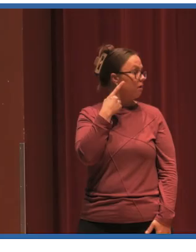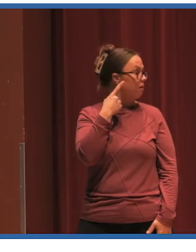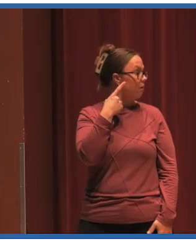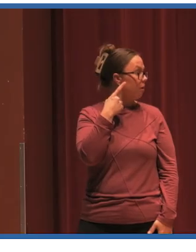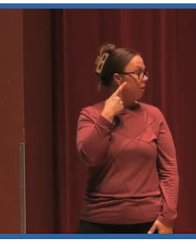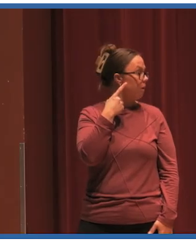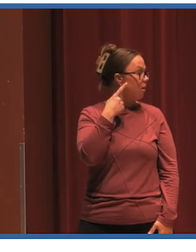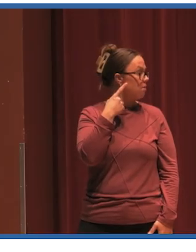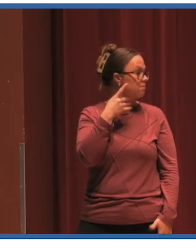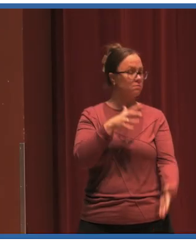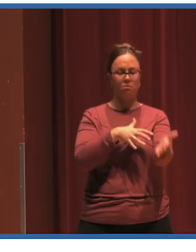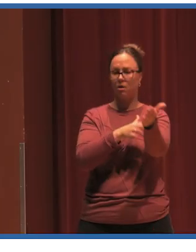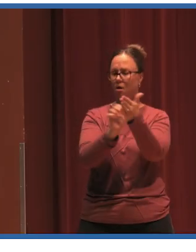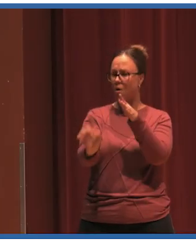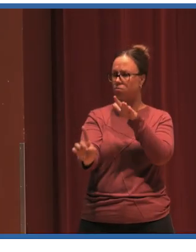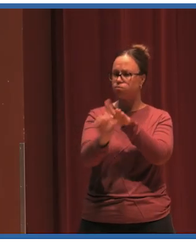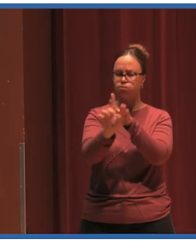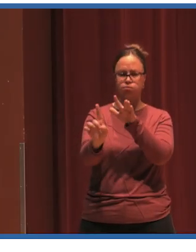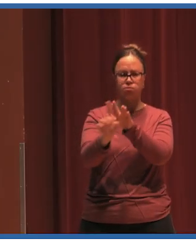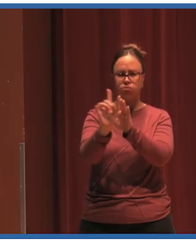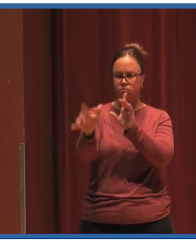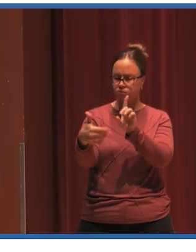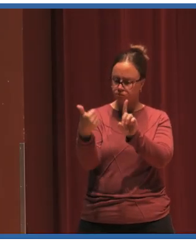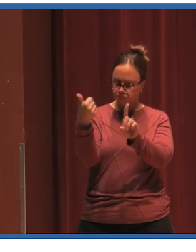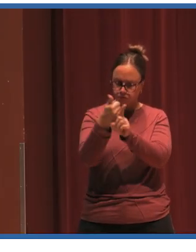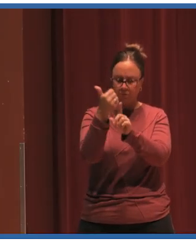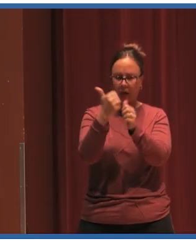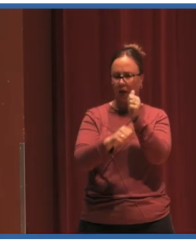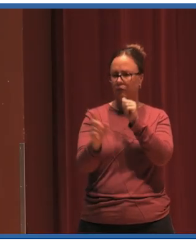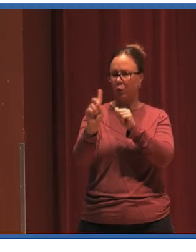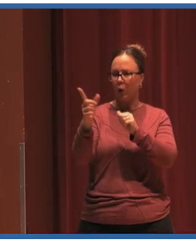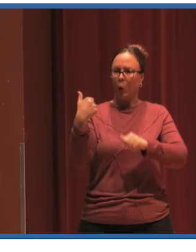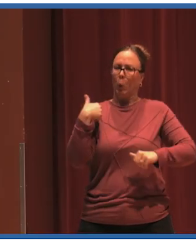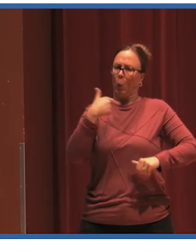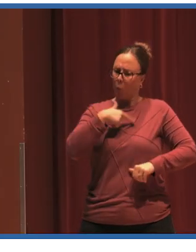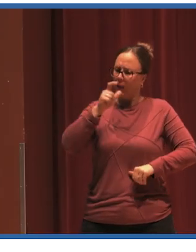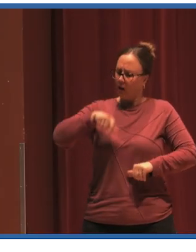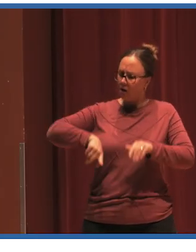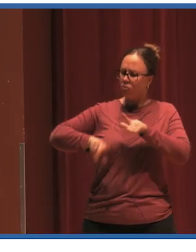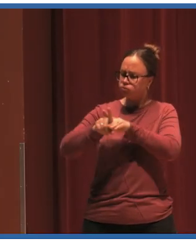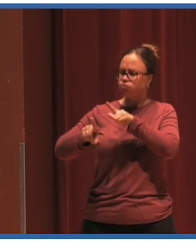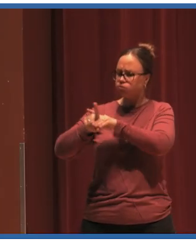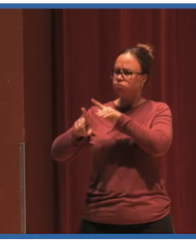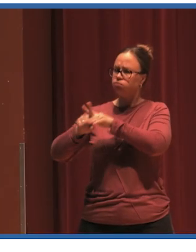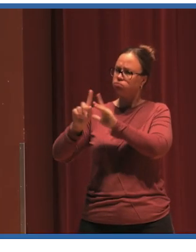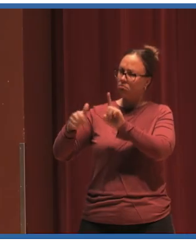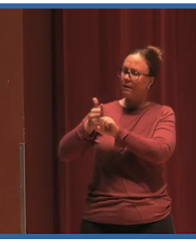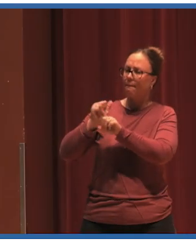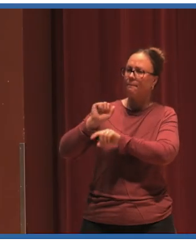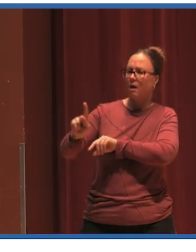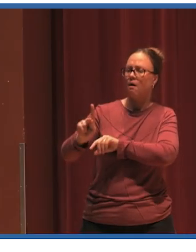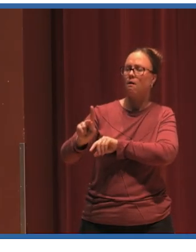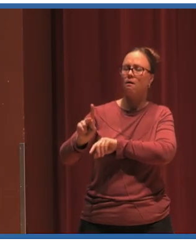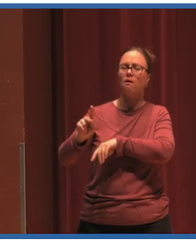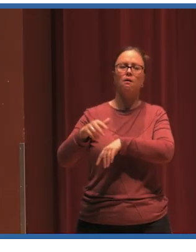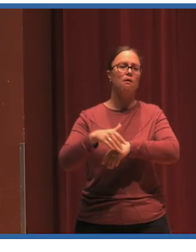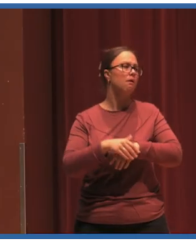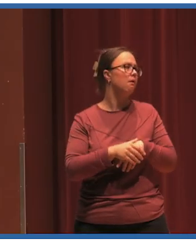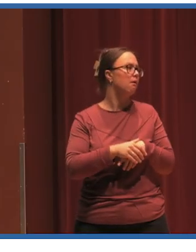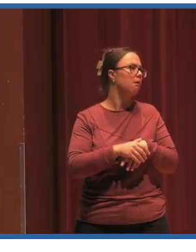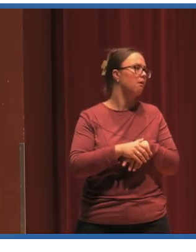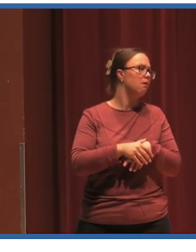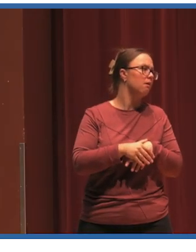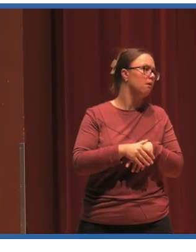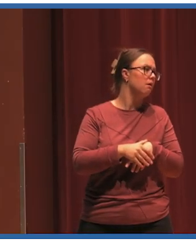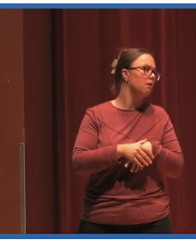cancer pops up and hits us everywhere. We need to pop up and hit back. I know in the high schools and